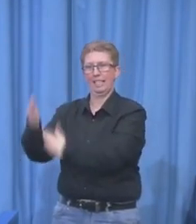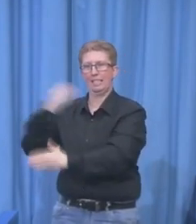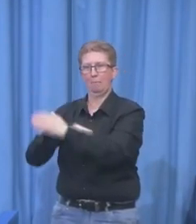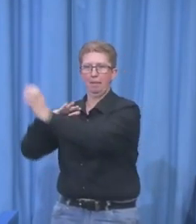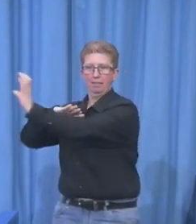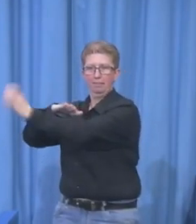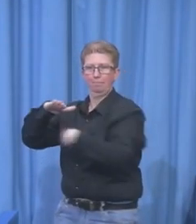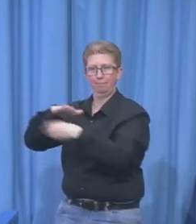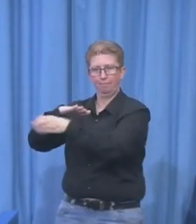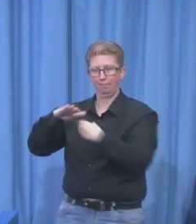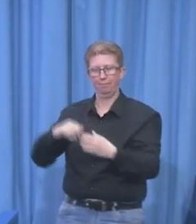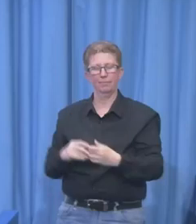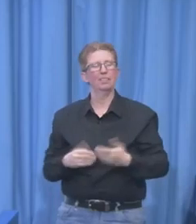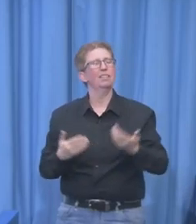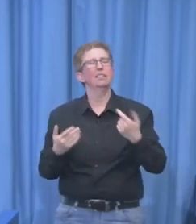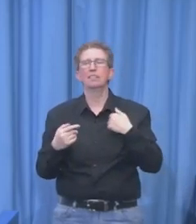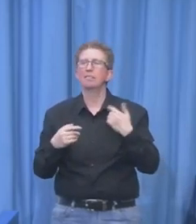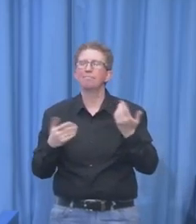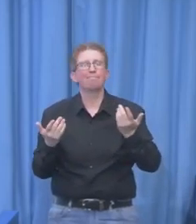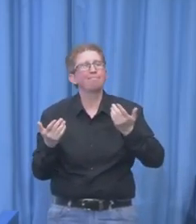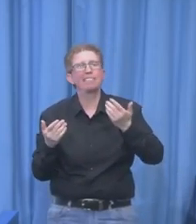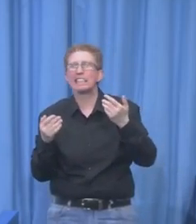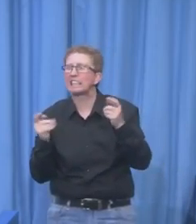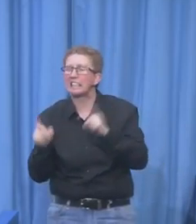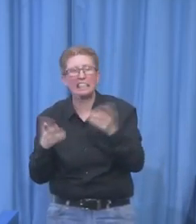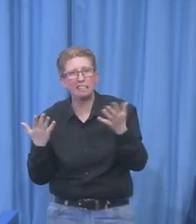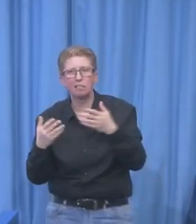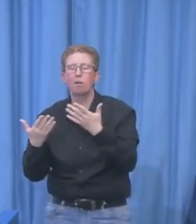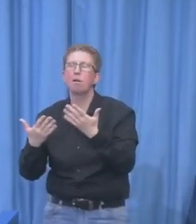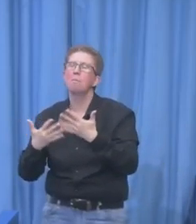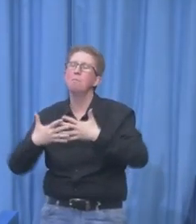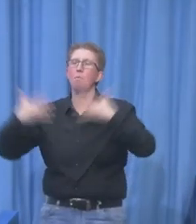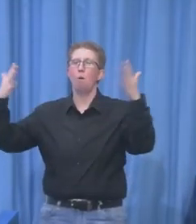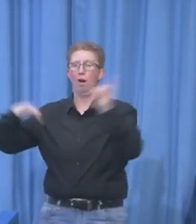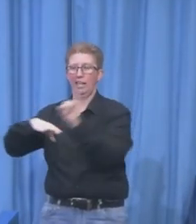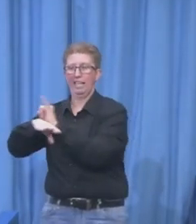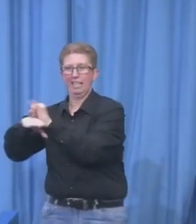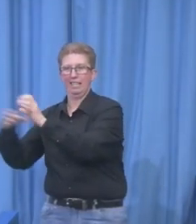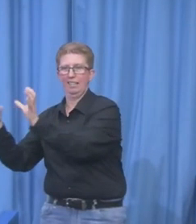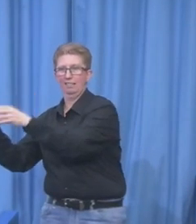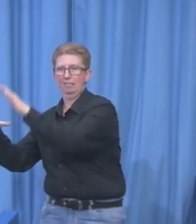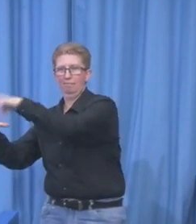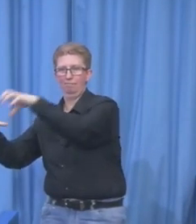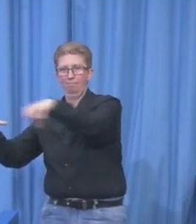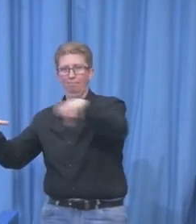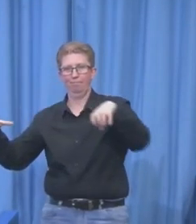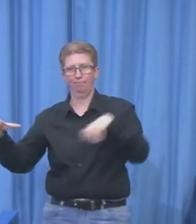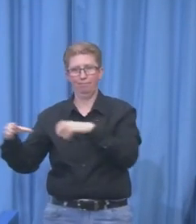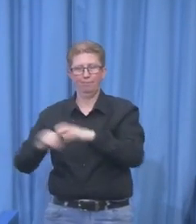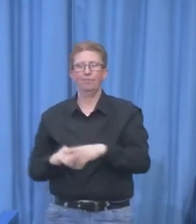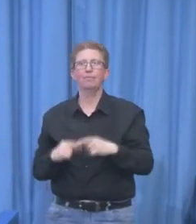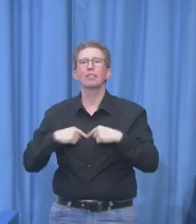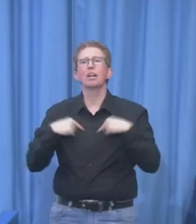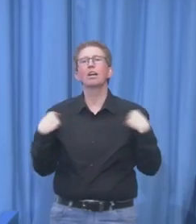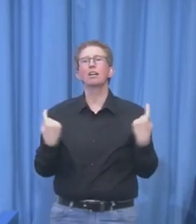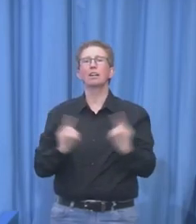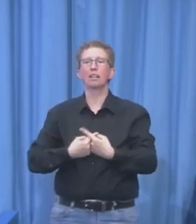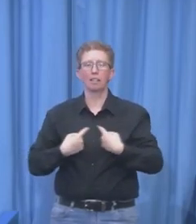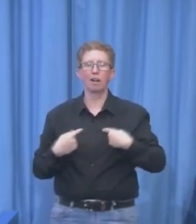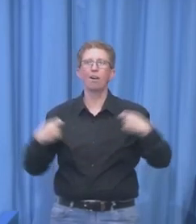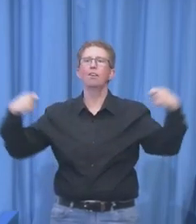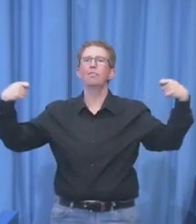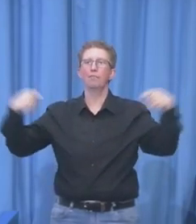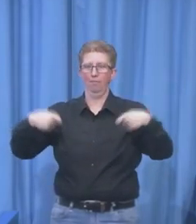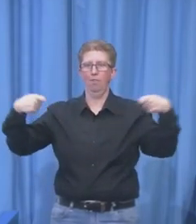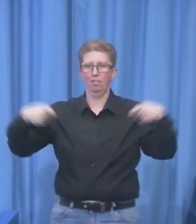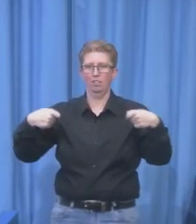I would like to say, you know, we believe in the foundation that we need to be a role model. So I want to introduce you, my